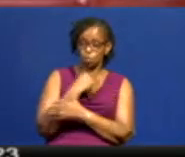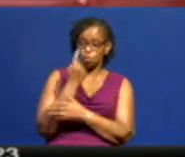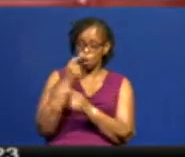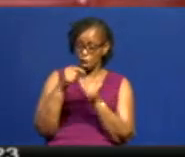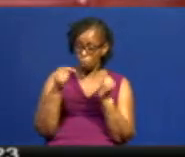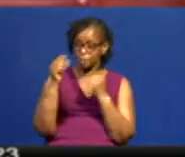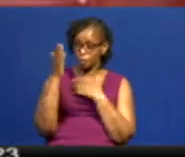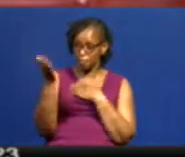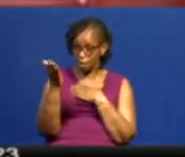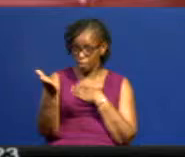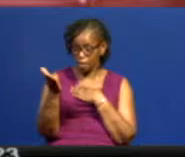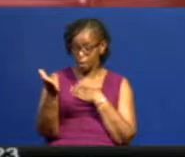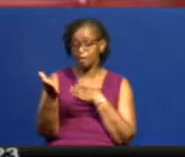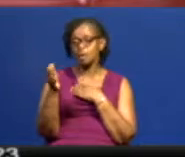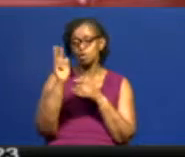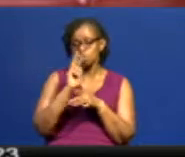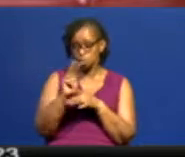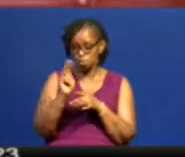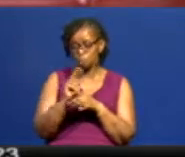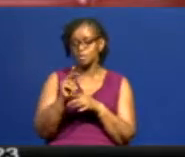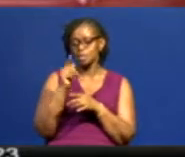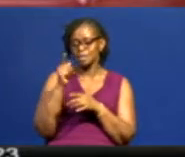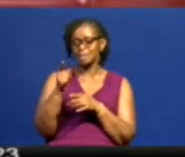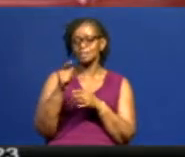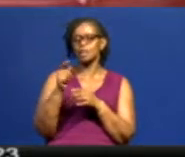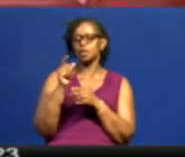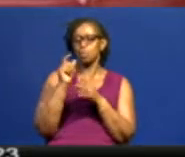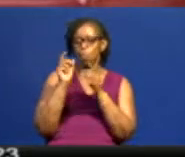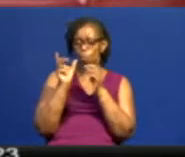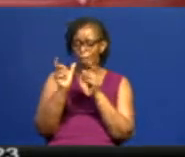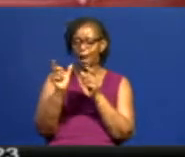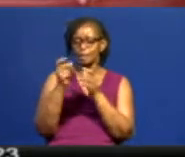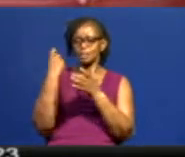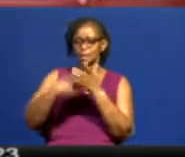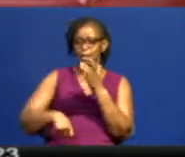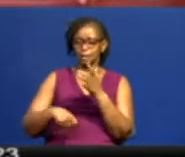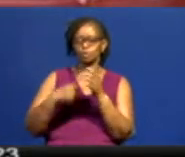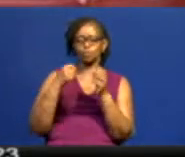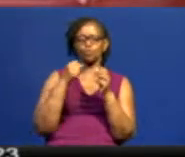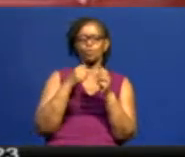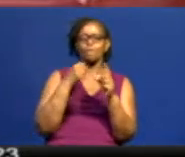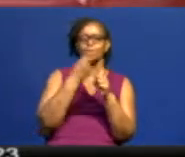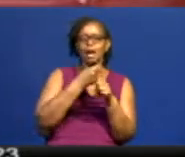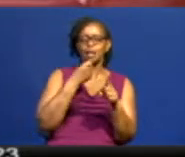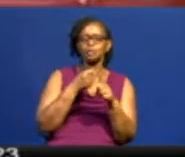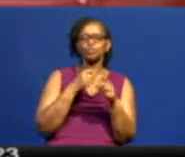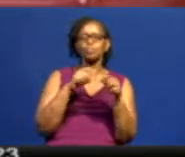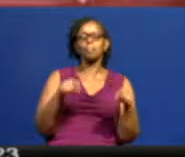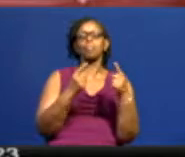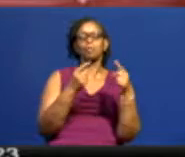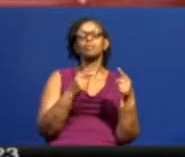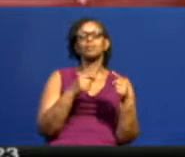this taxation measure to basically fight the government unfairly.